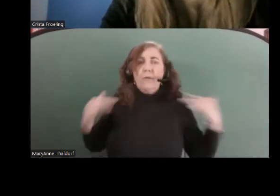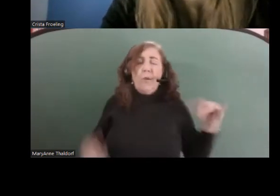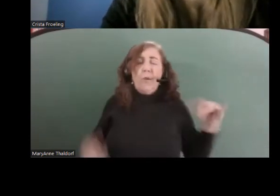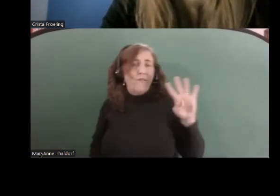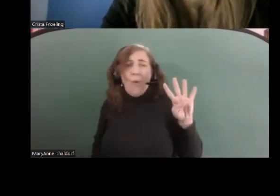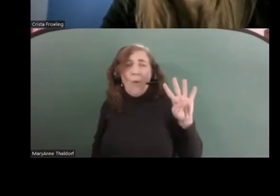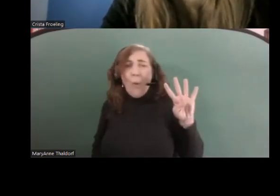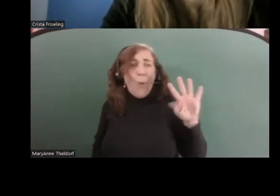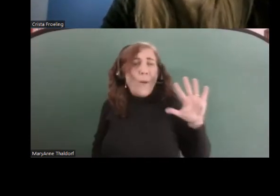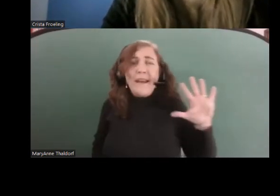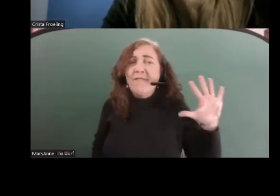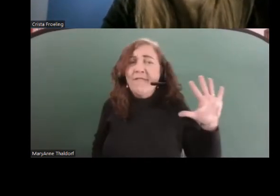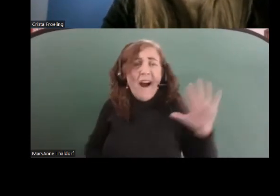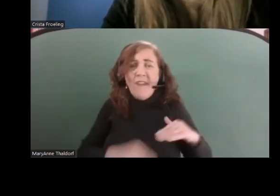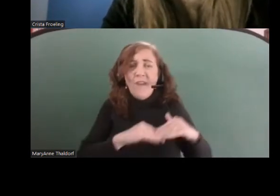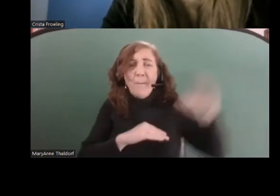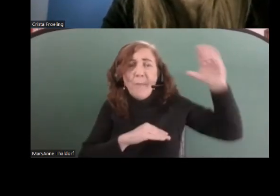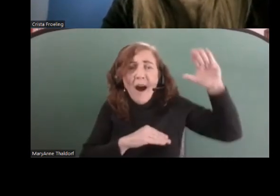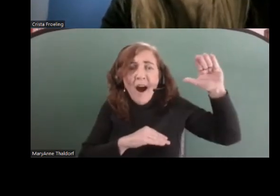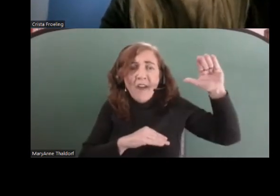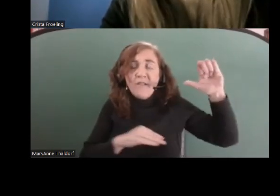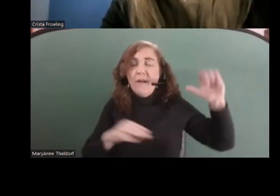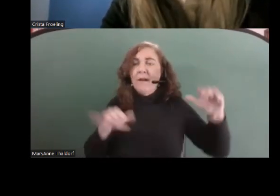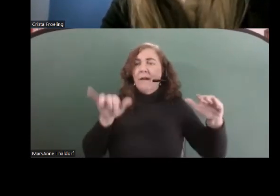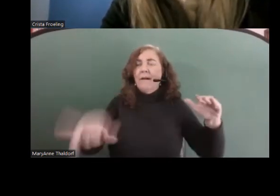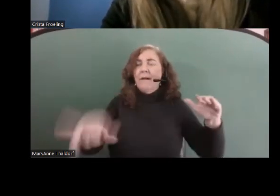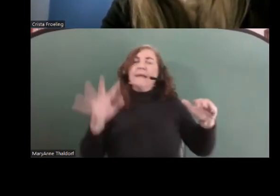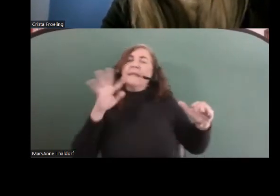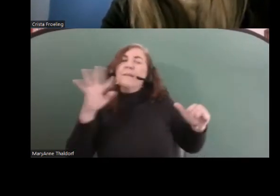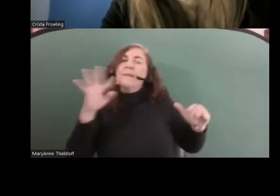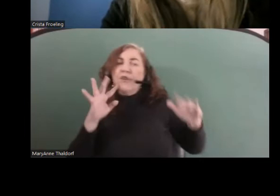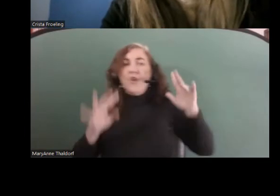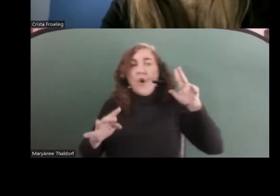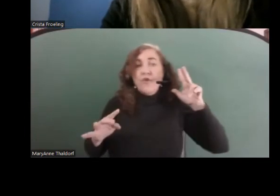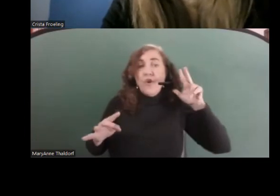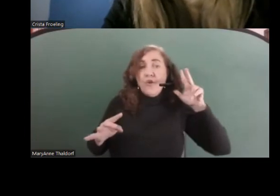So, and now you get a speech to noise ratio of -3.